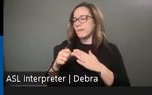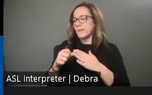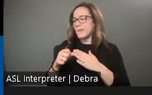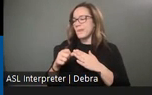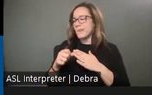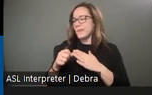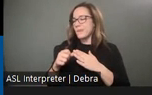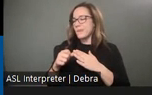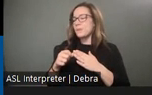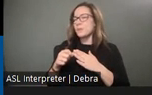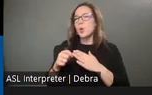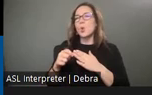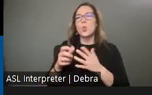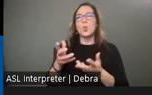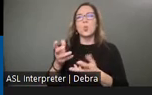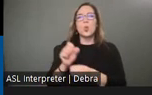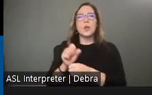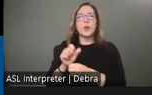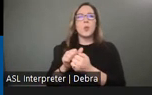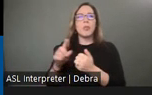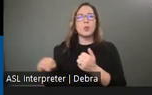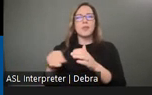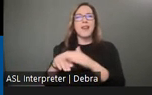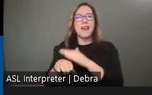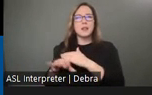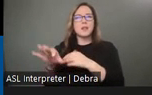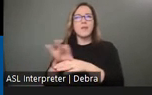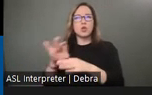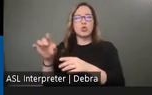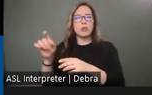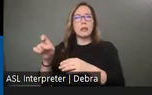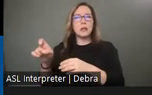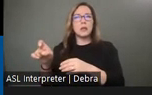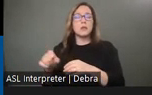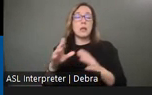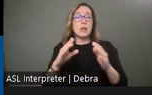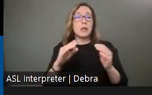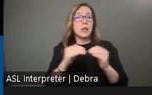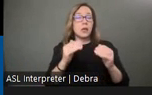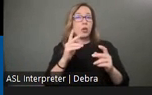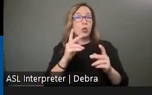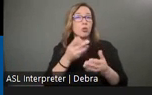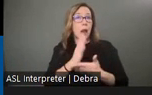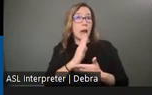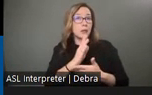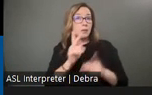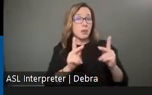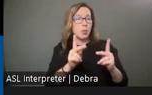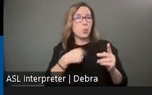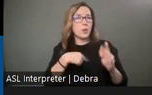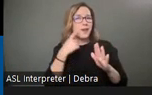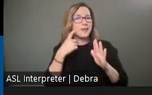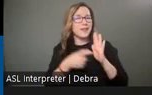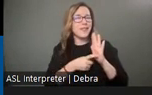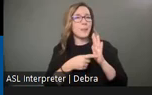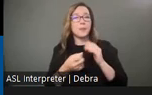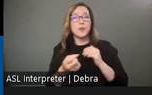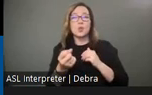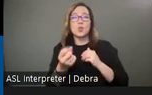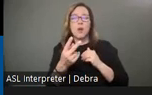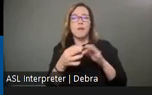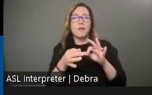the access and functional needs folks and our equal rights folks, we had identified 12 letters that are 12 languages